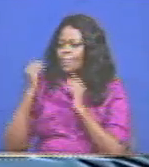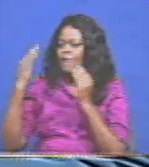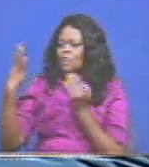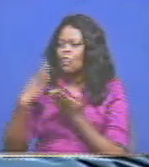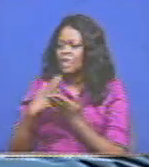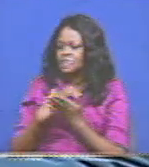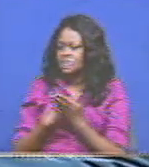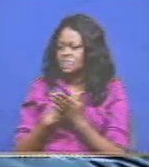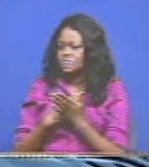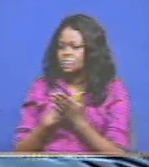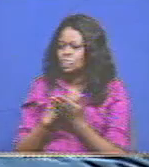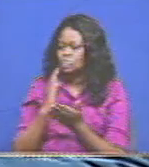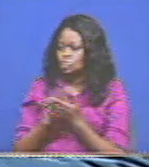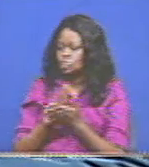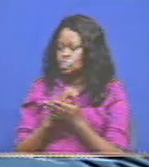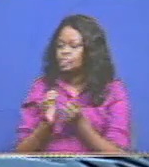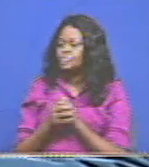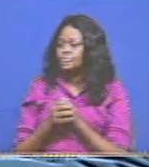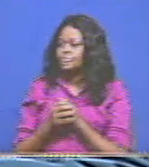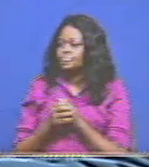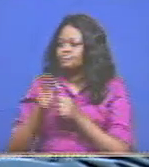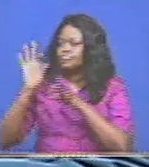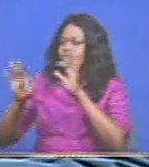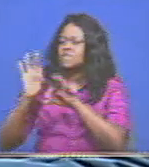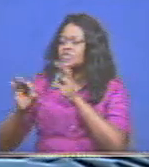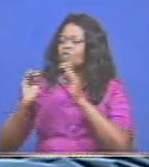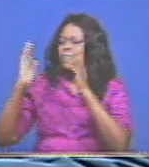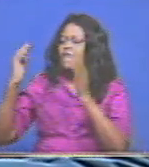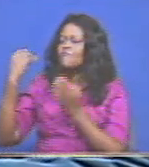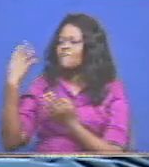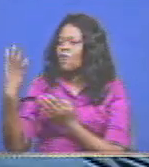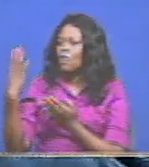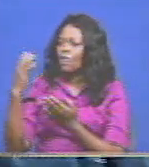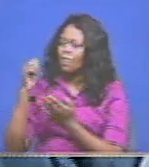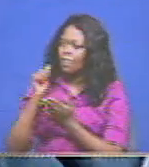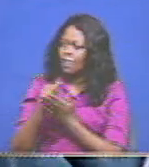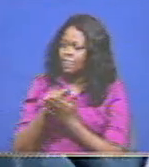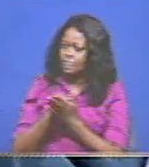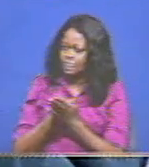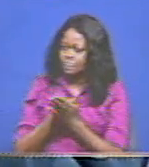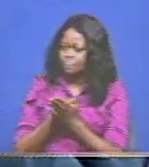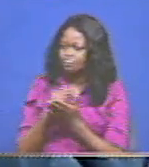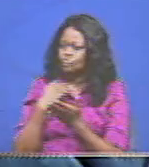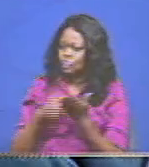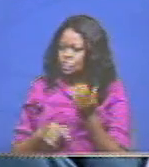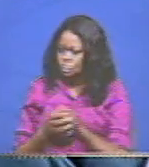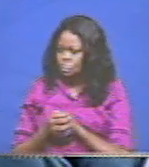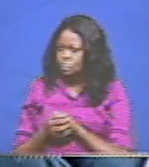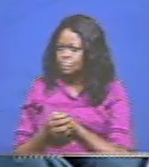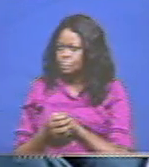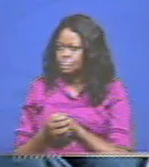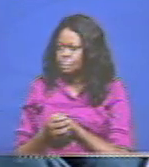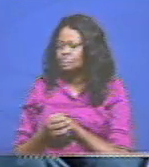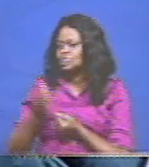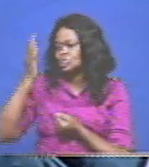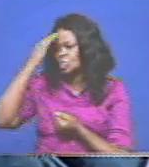that, in fact, his selection of the Big Four yes. was at least to feel how he can be able to prepare this